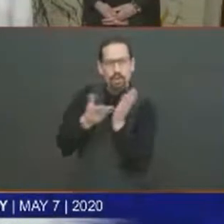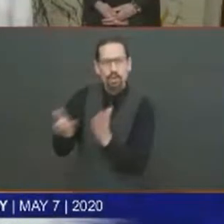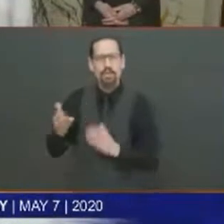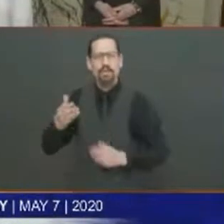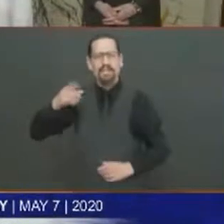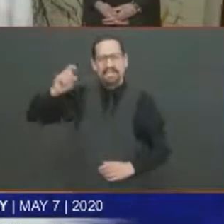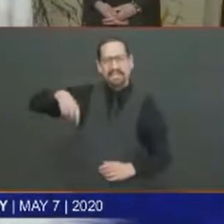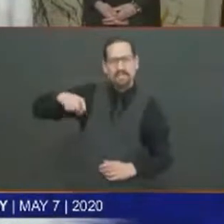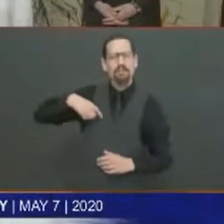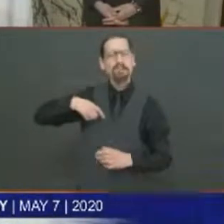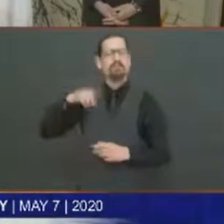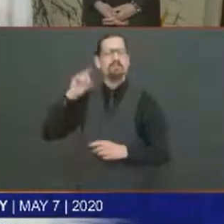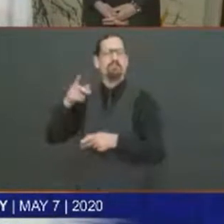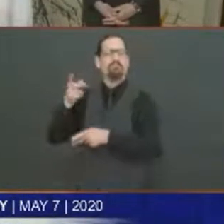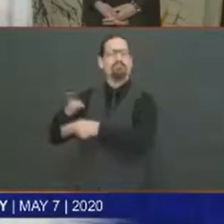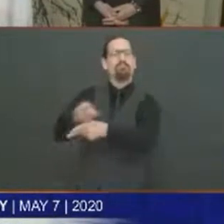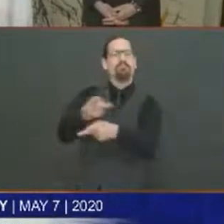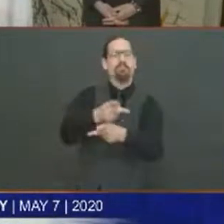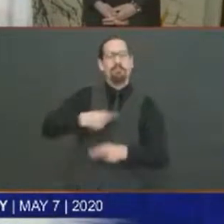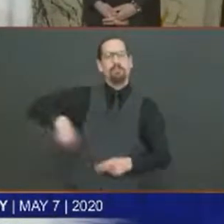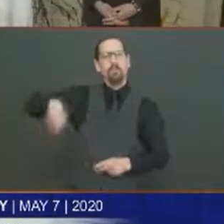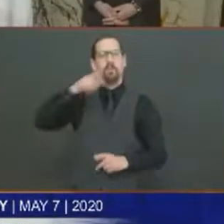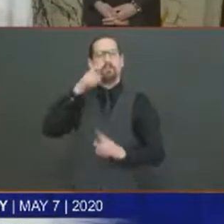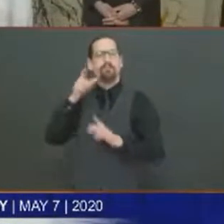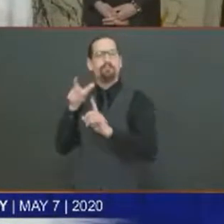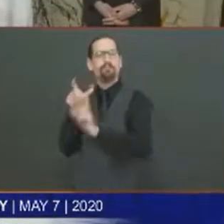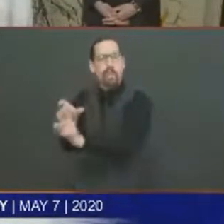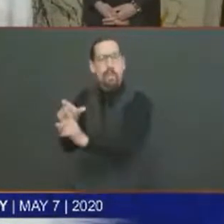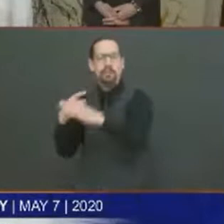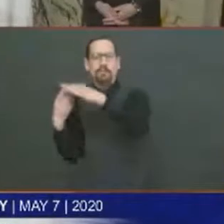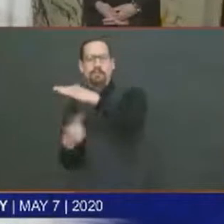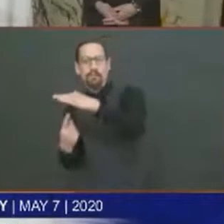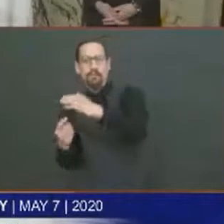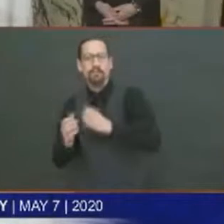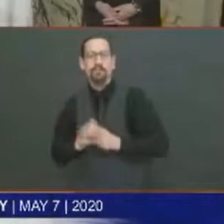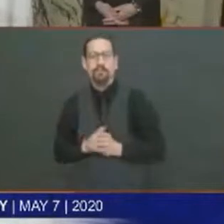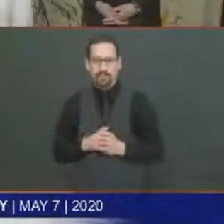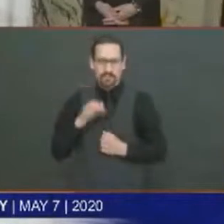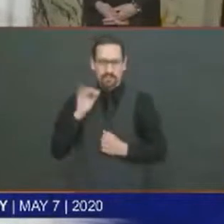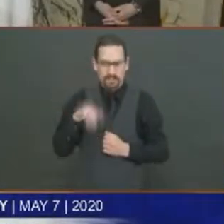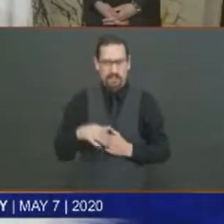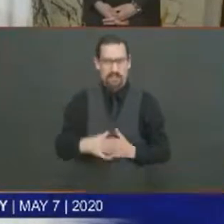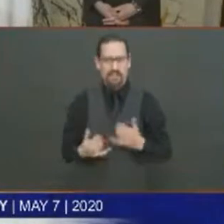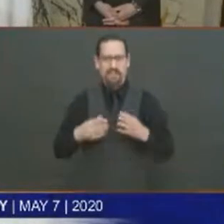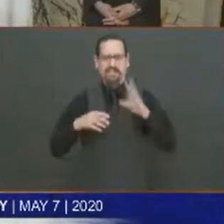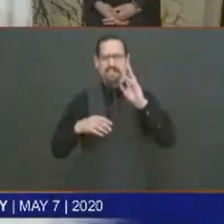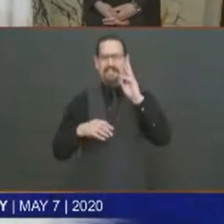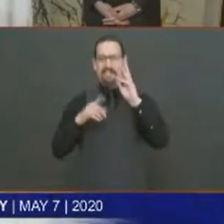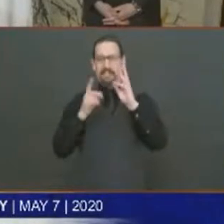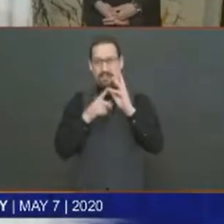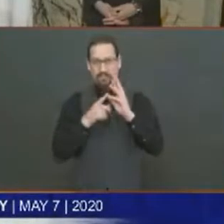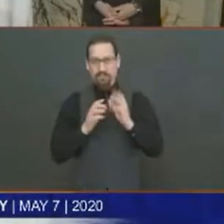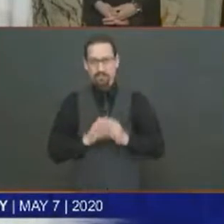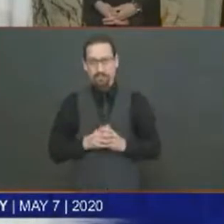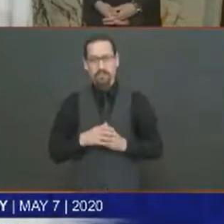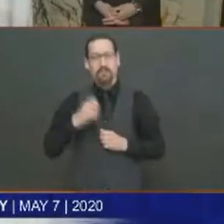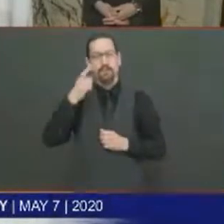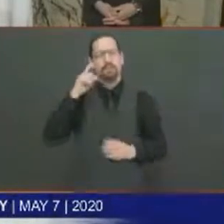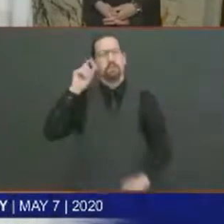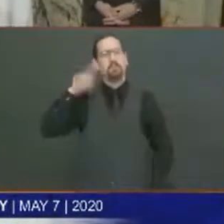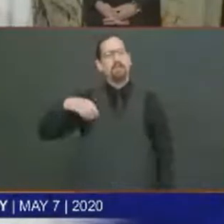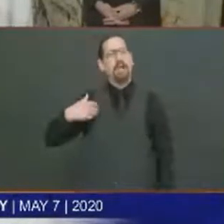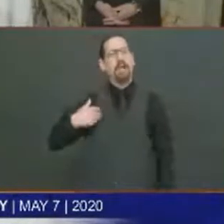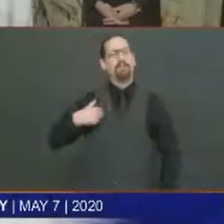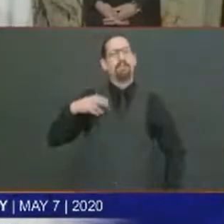have confidence in that. Sixth, we said we had to have at least 30% of ICU beds